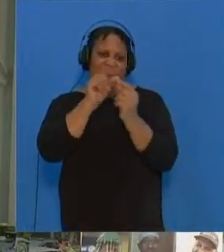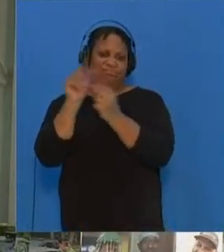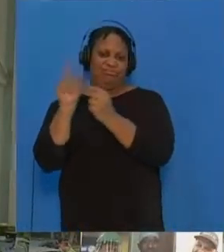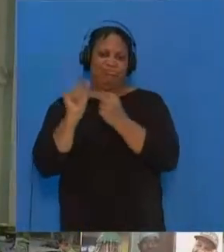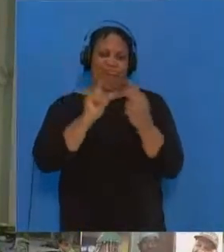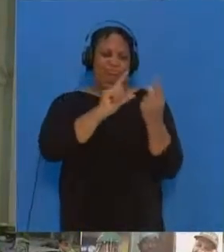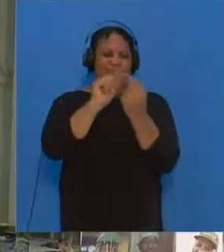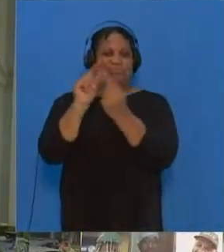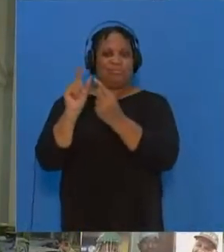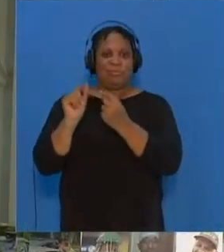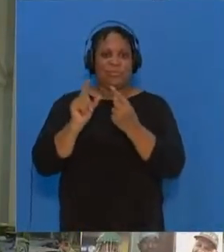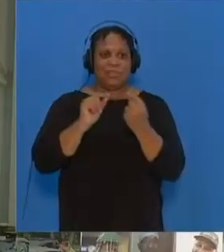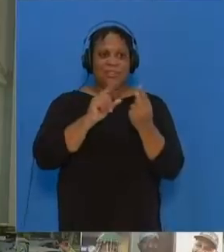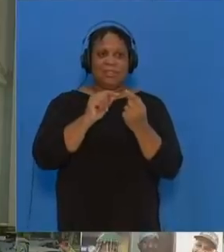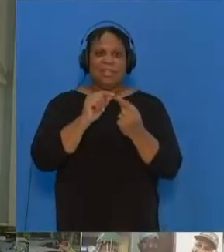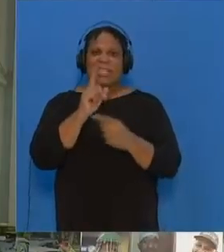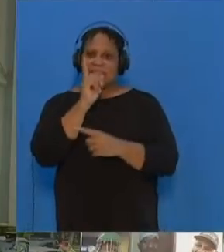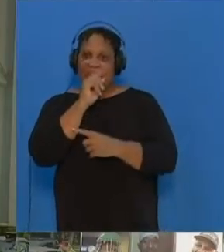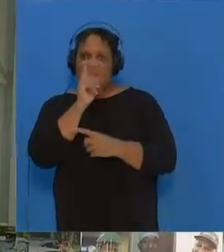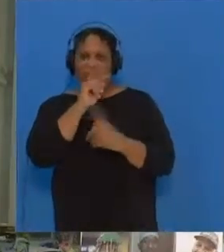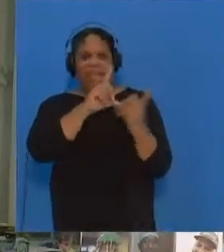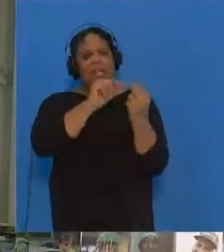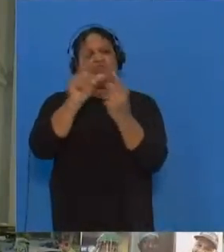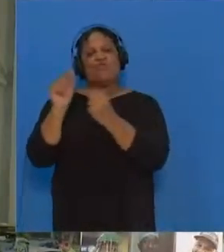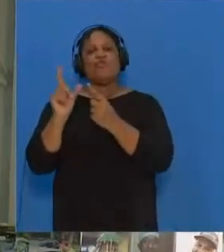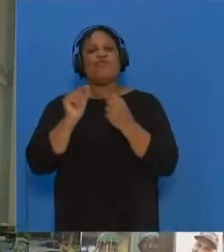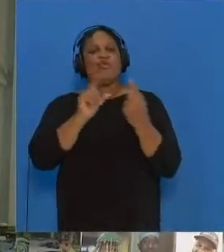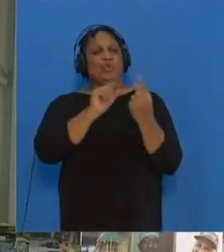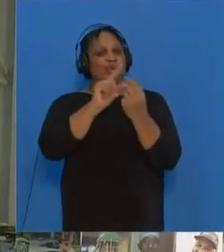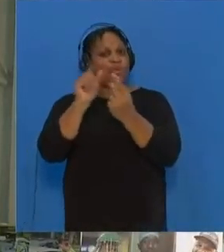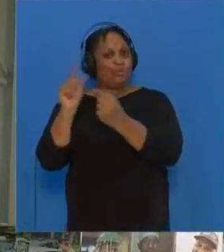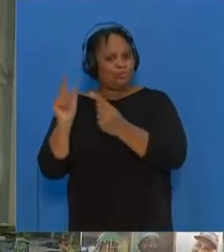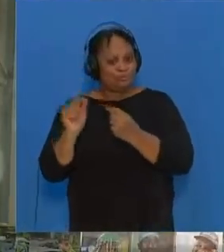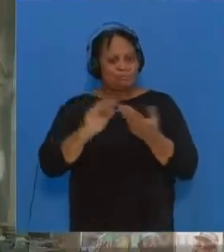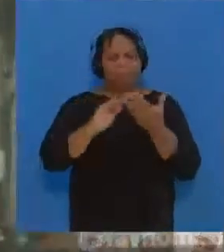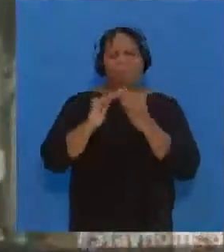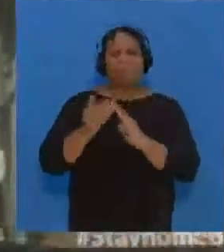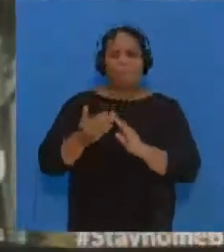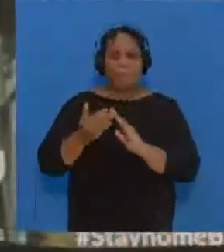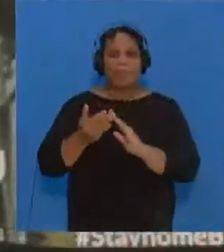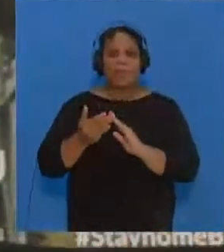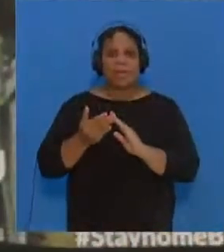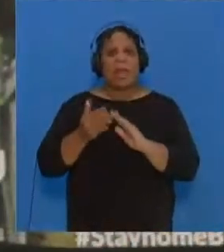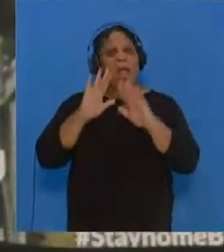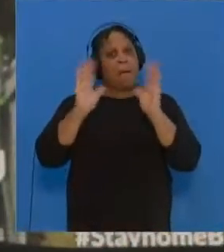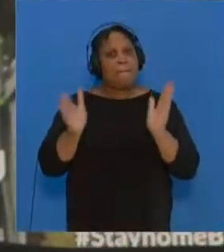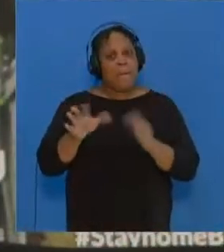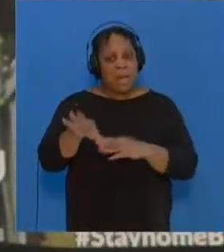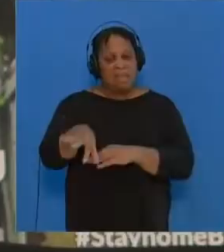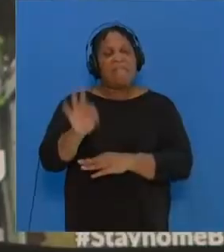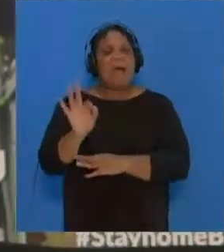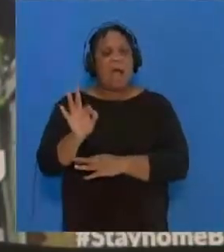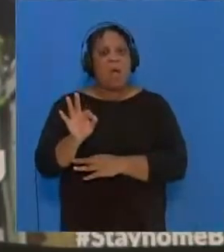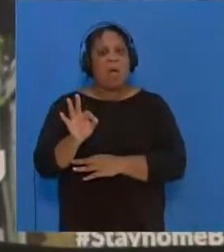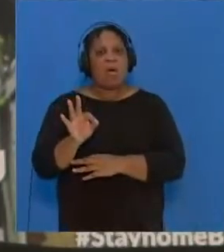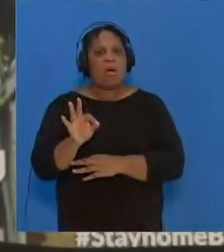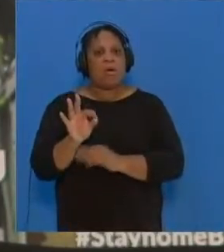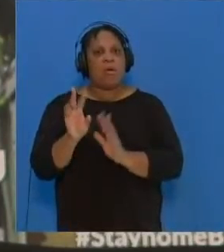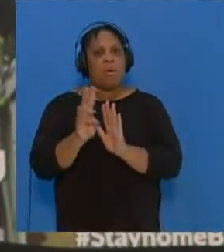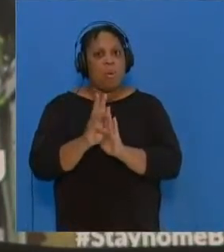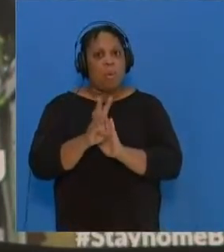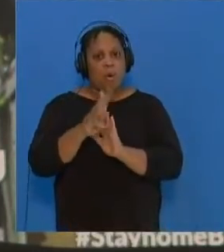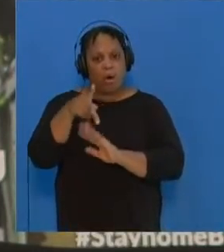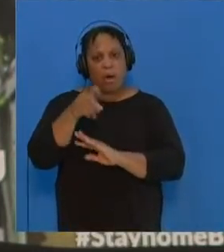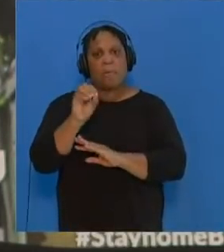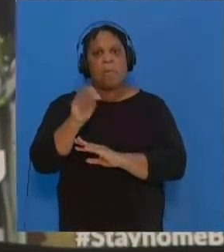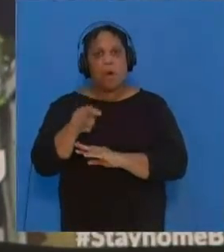circulating throughout some fake news circulating throughout the community today, rumors of a body found in the Warwick Point